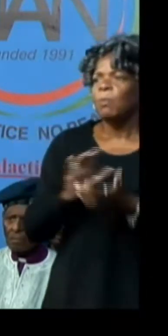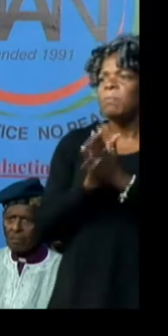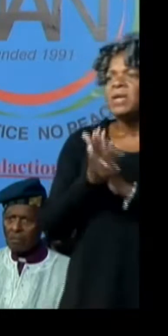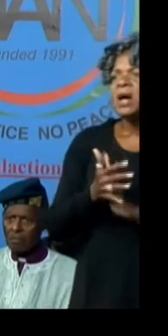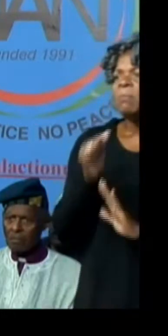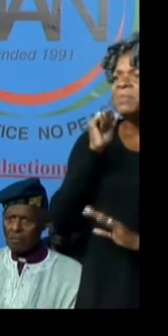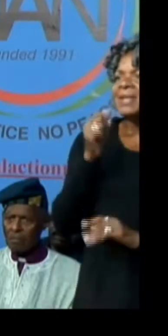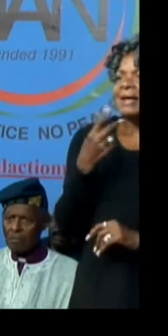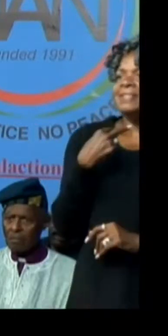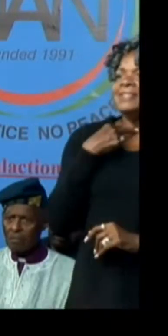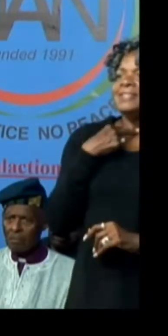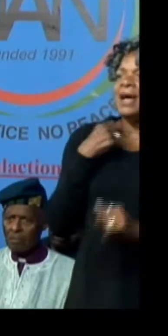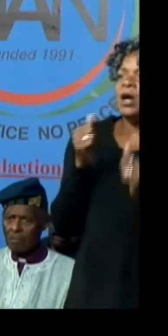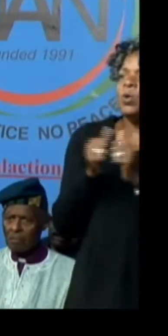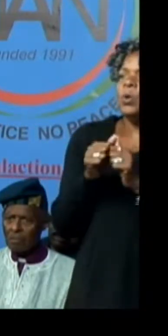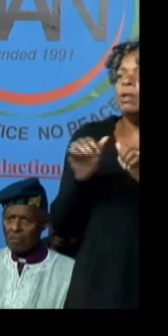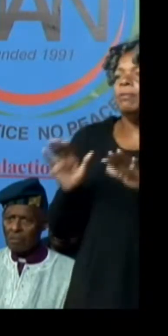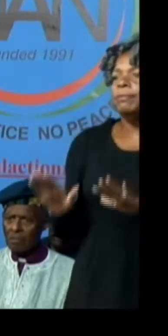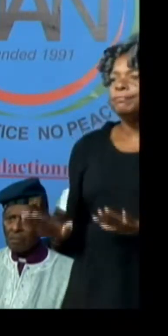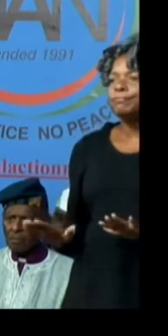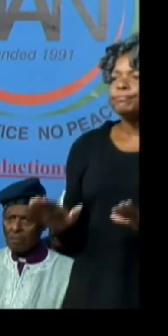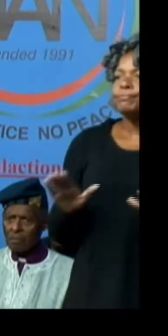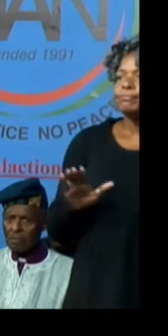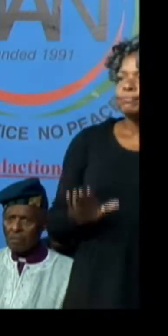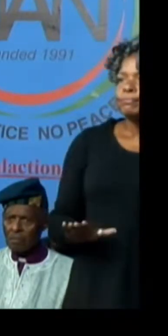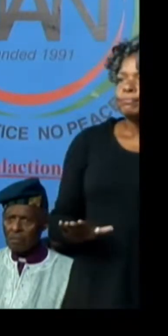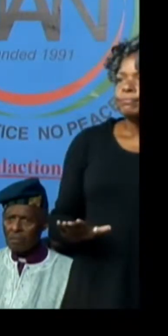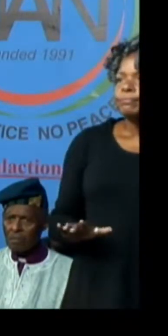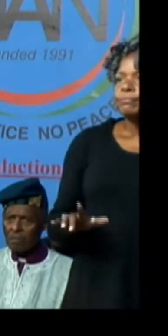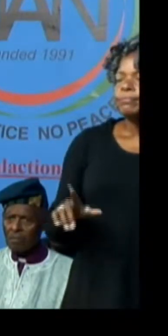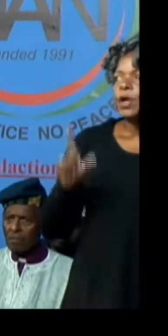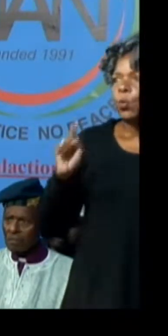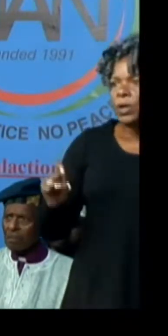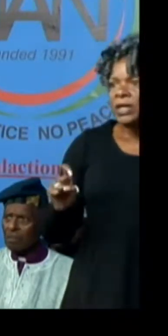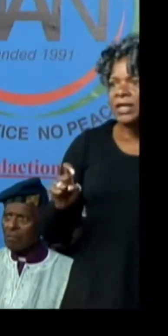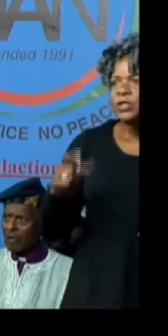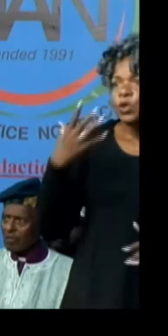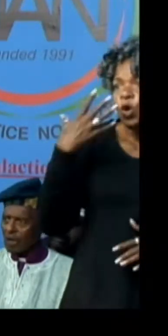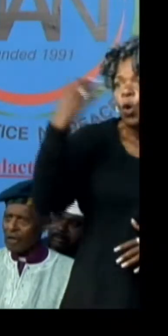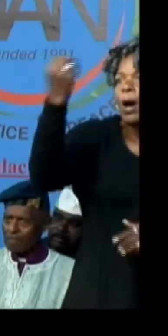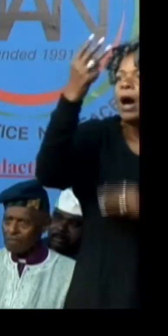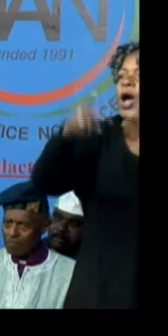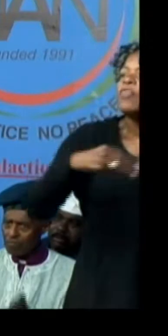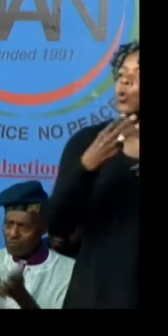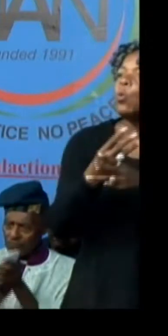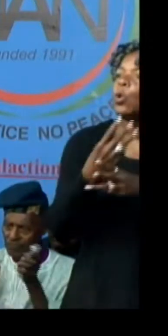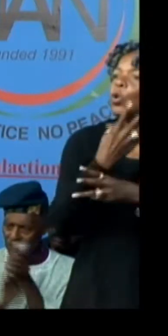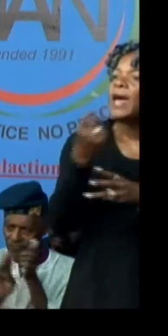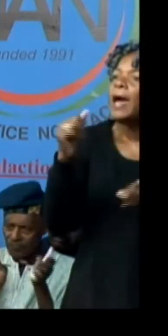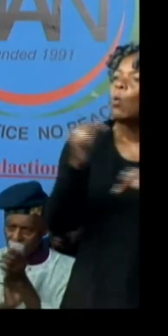get out on the street and work for the people.